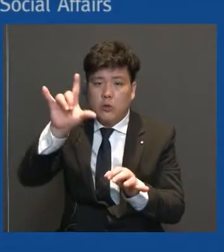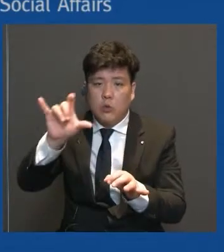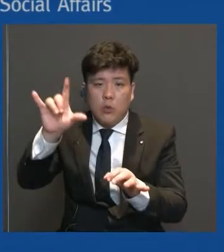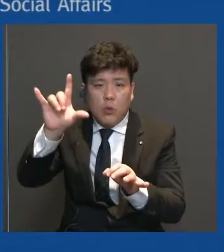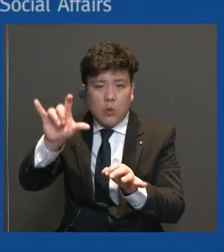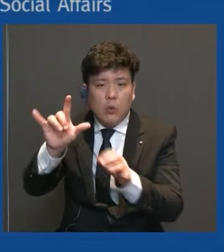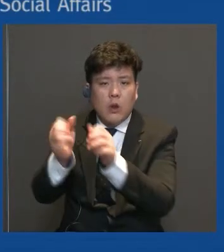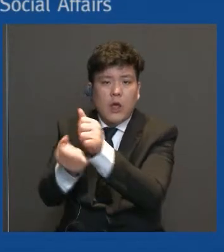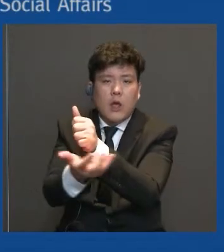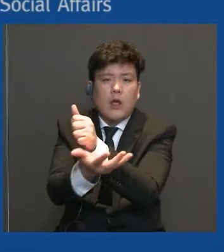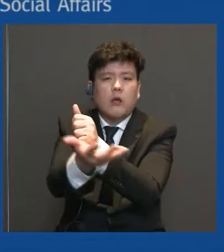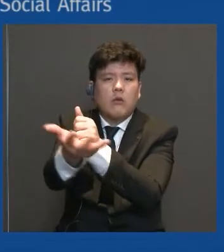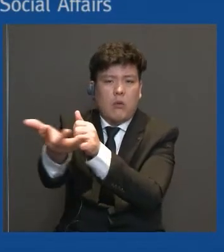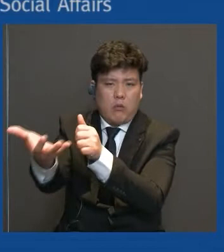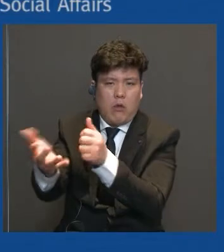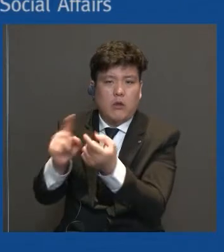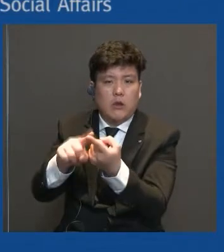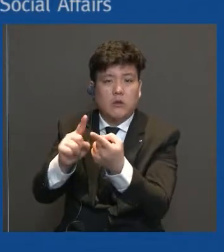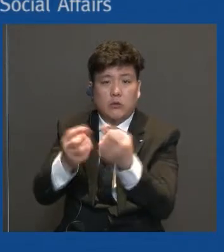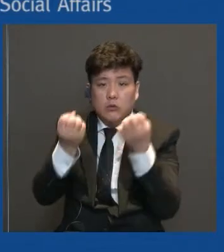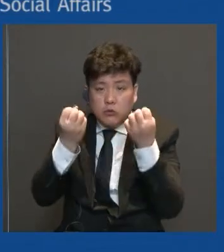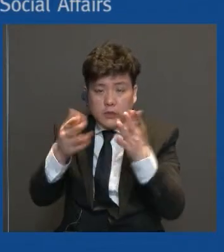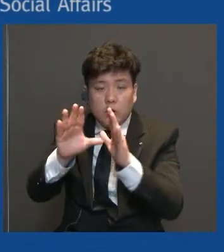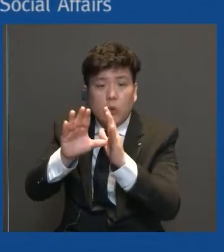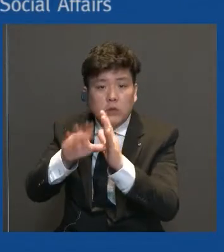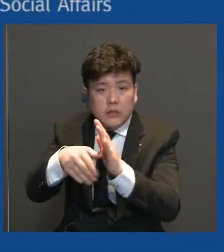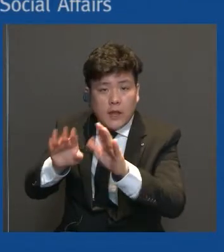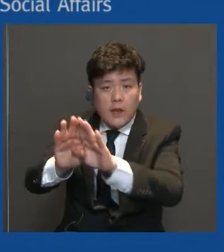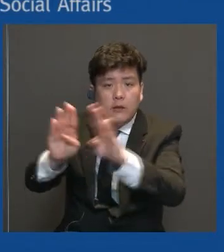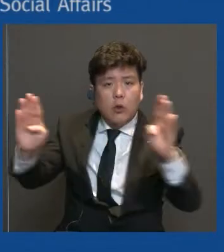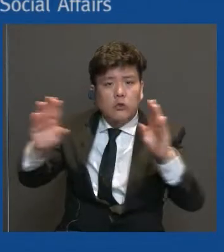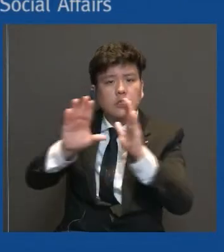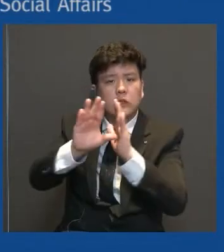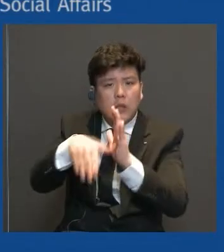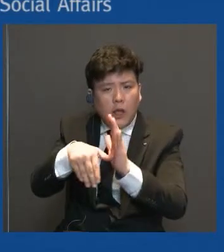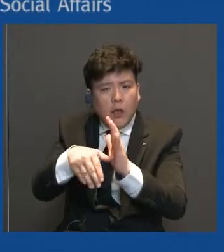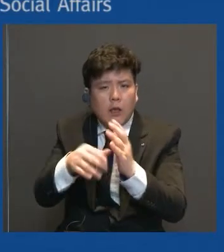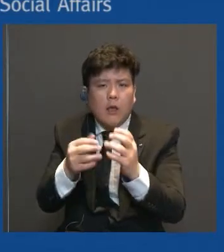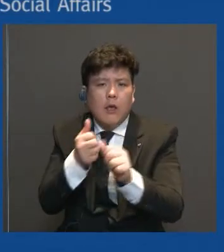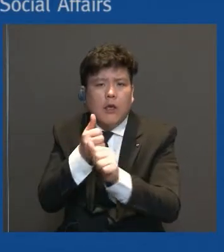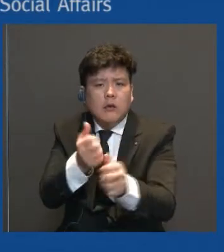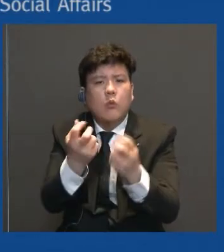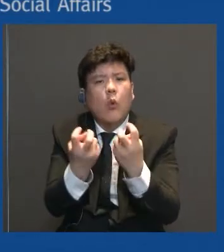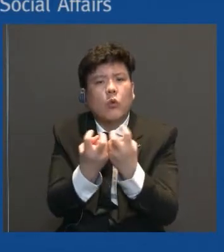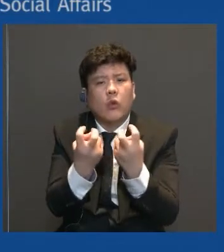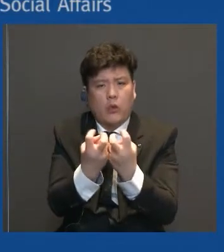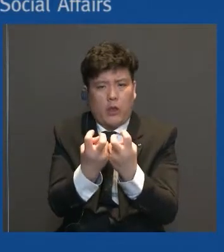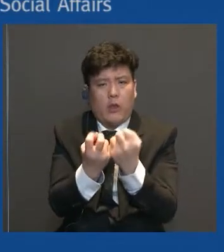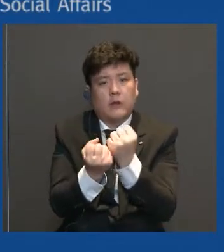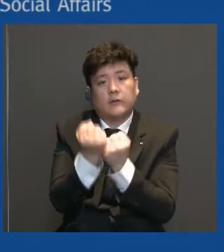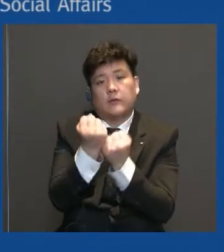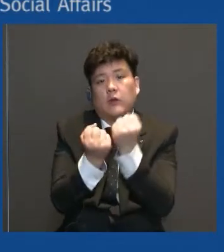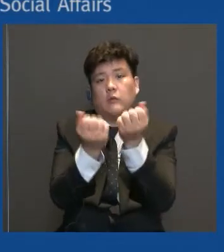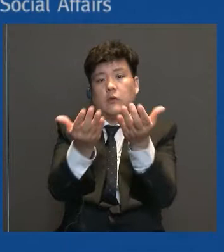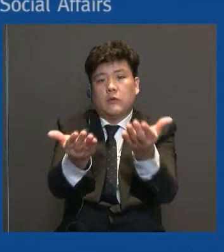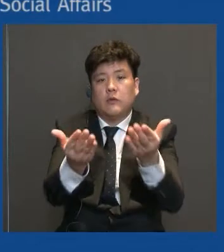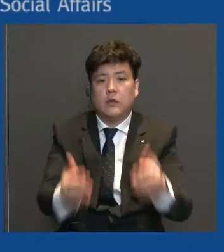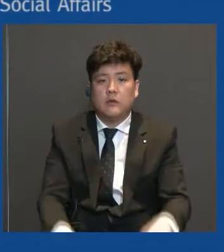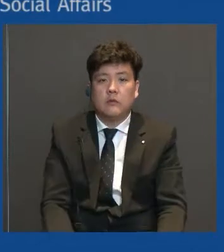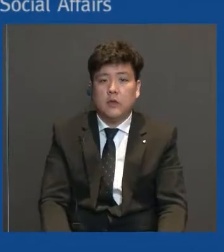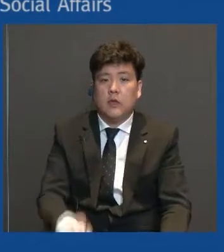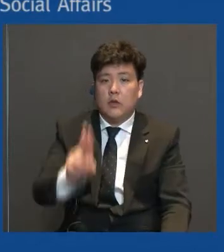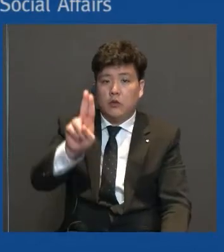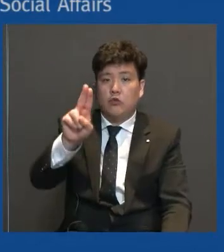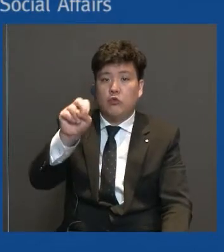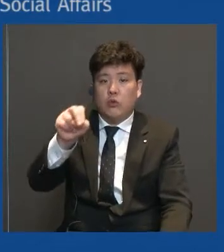UN released the policy brief on the impact of COVID-19 on older persons, and they mentioned